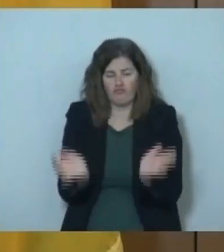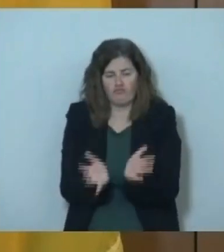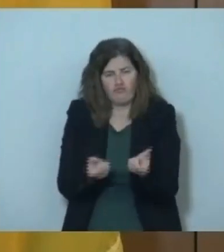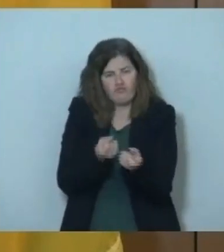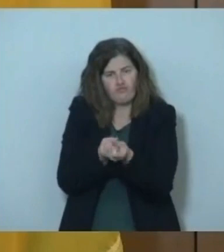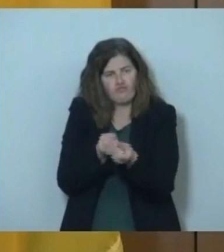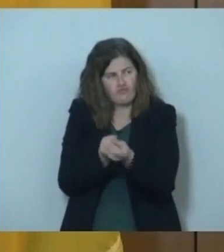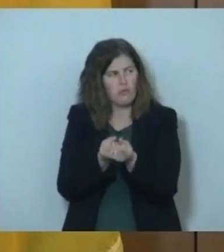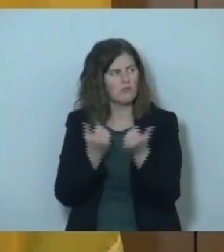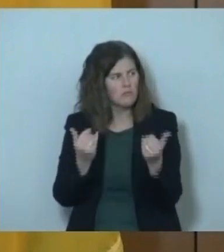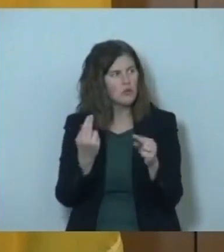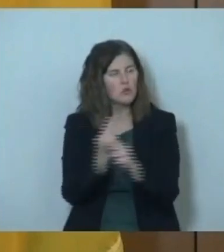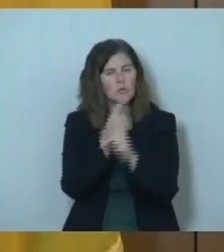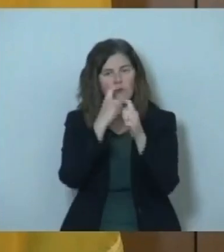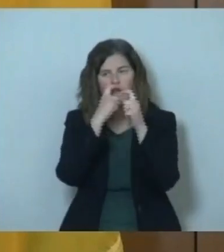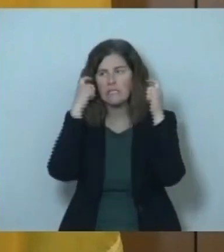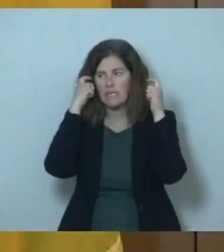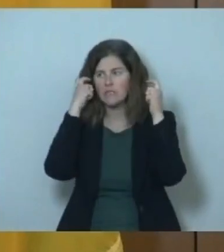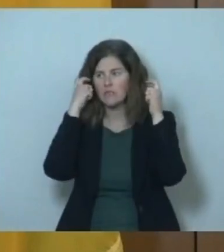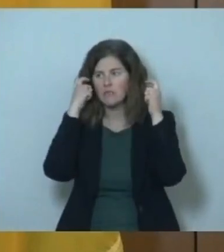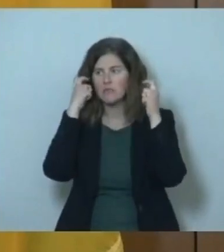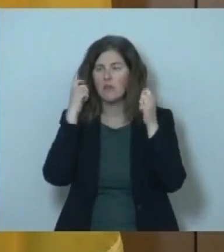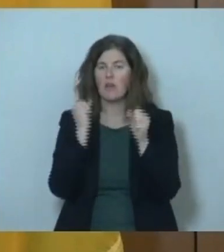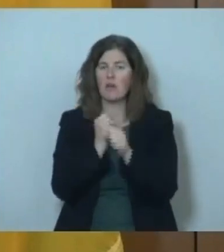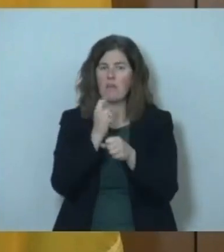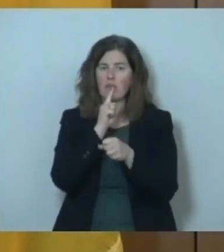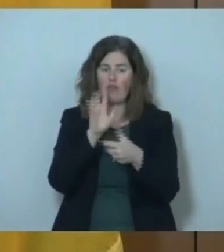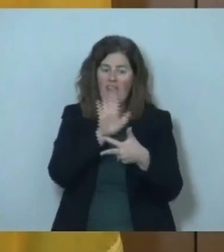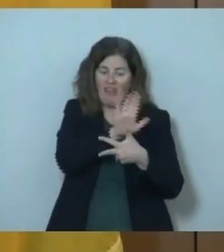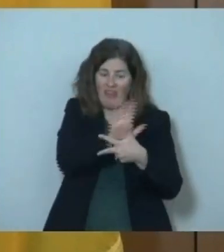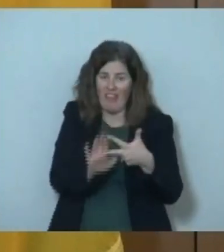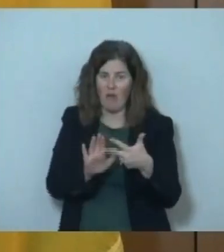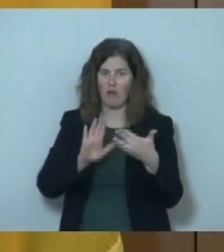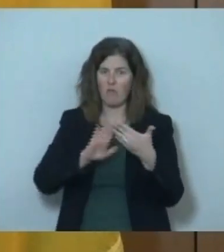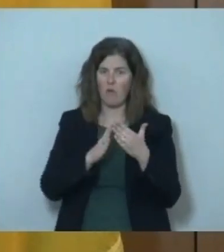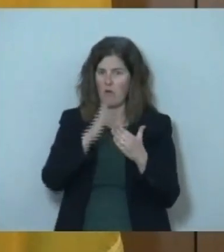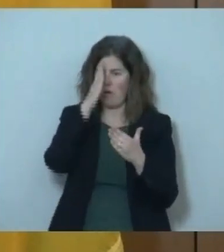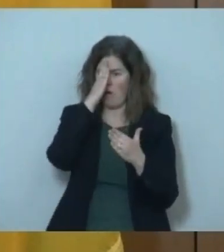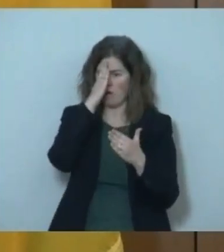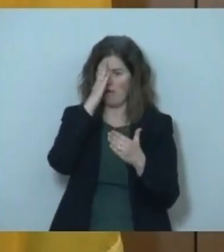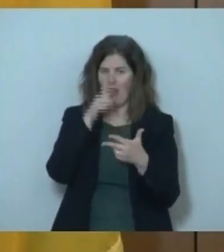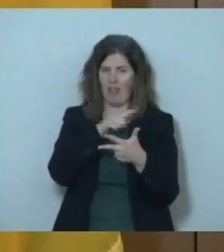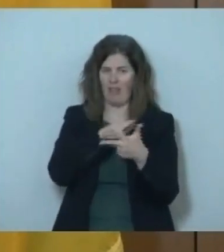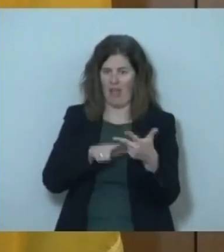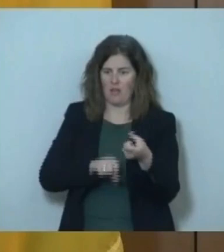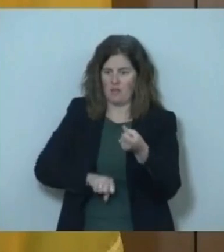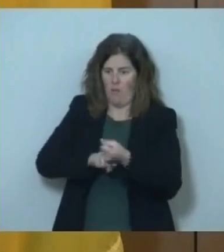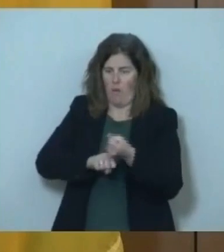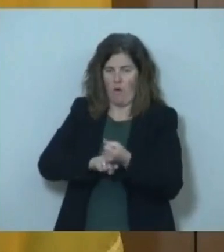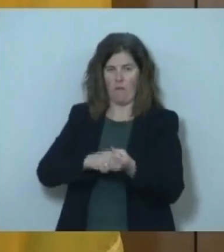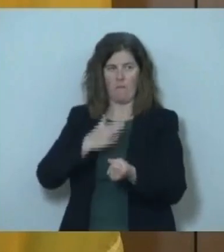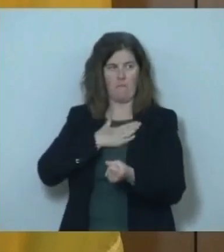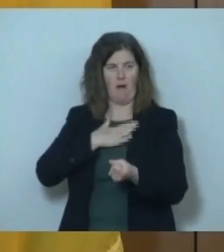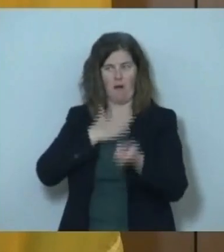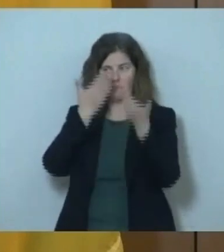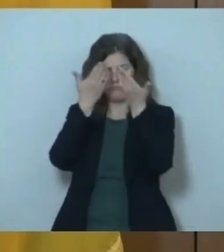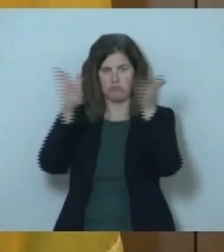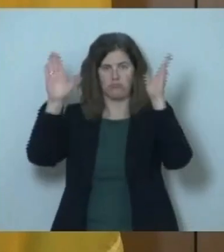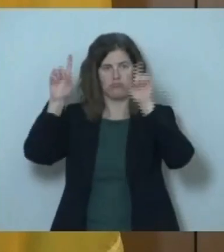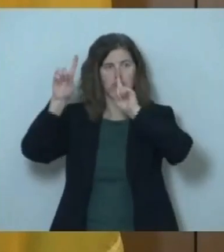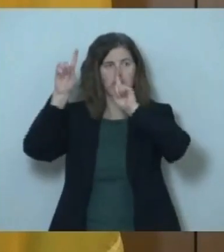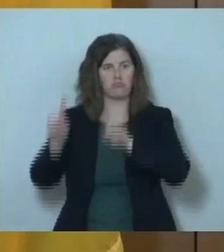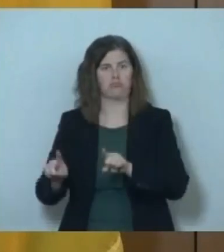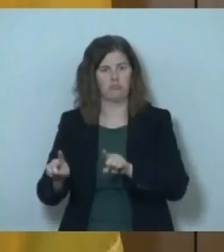masks and making sure that their community knows that they stand behind whatever public health orders we put in